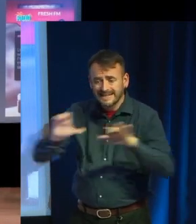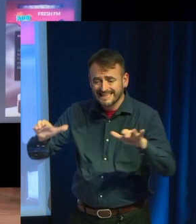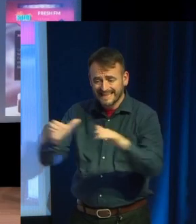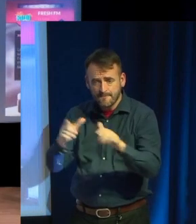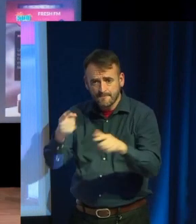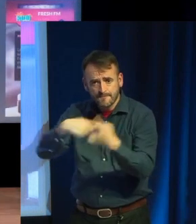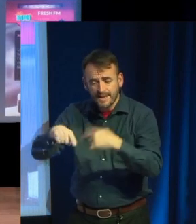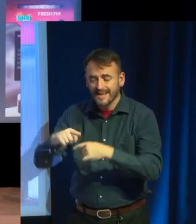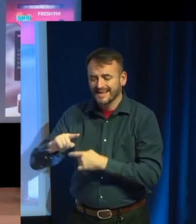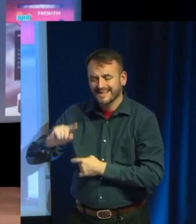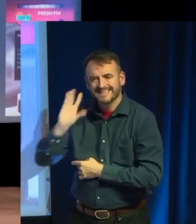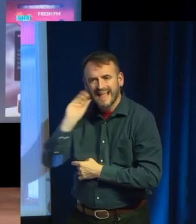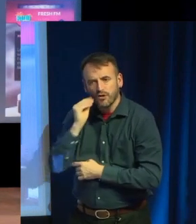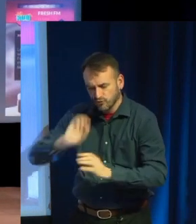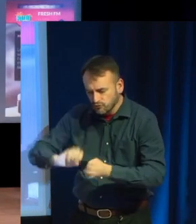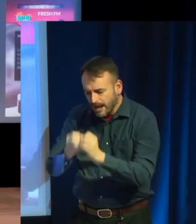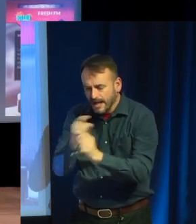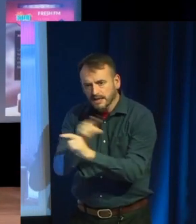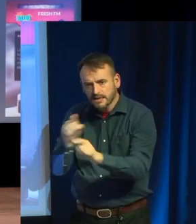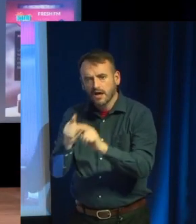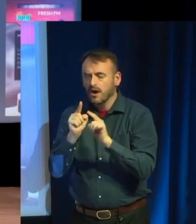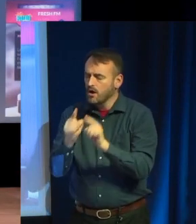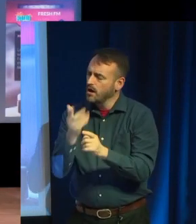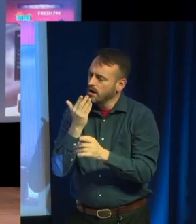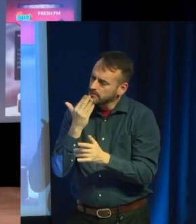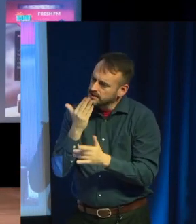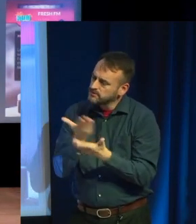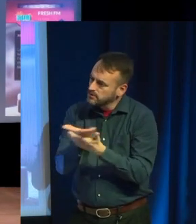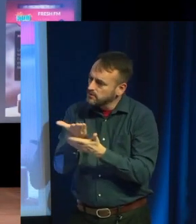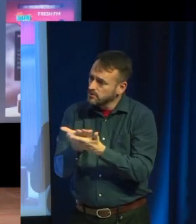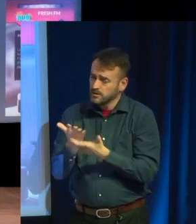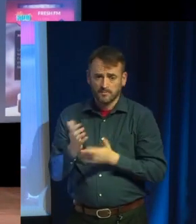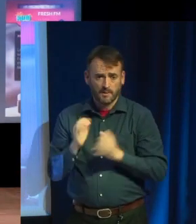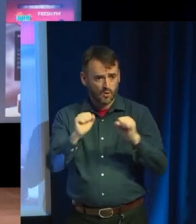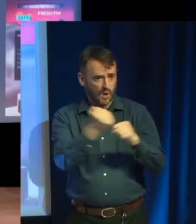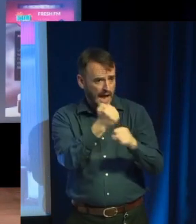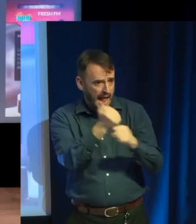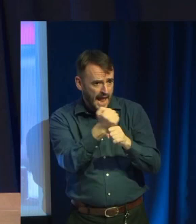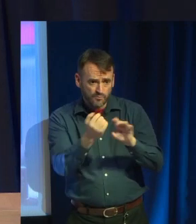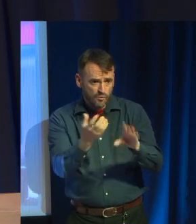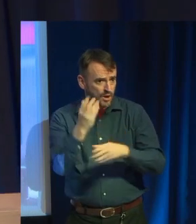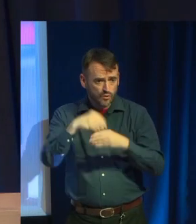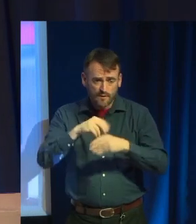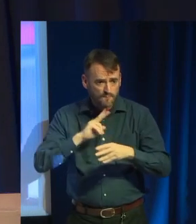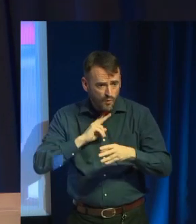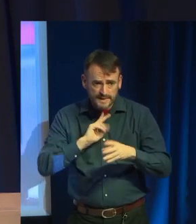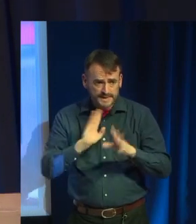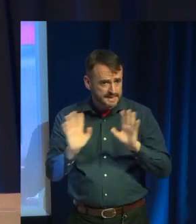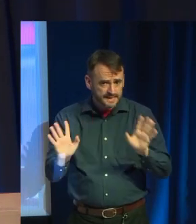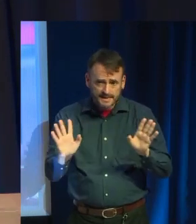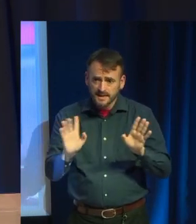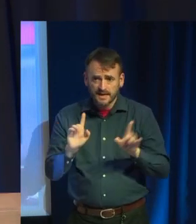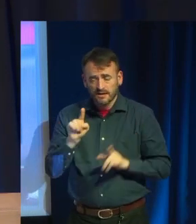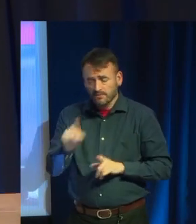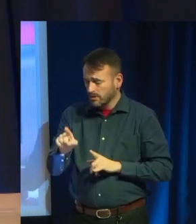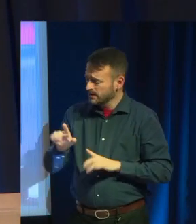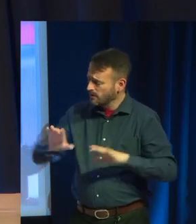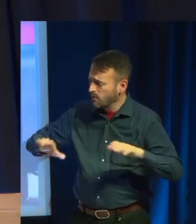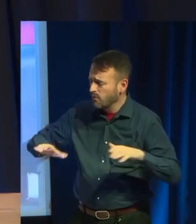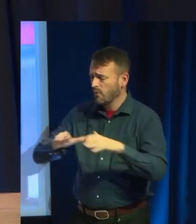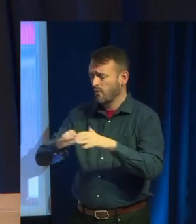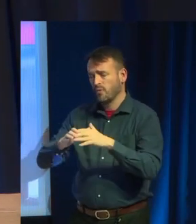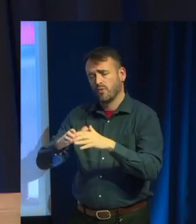game or not even on voice games, not yet. If you are interested in doing that, have a chat, and you're a writer or a